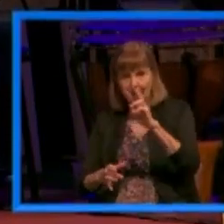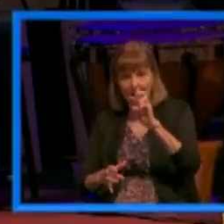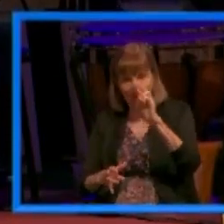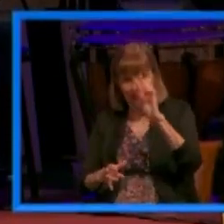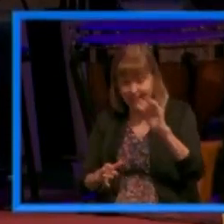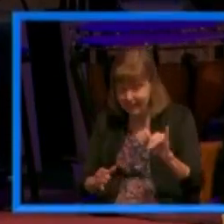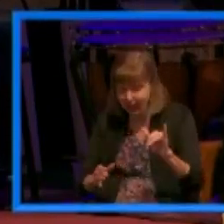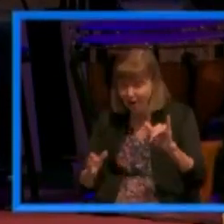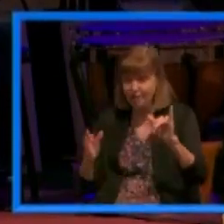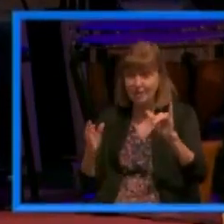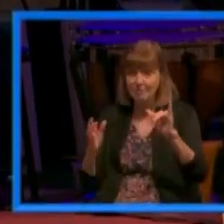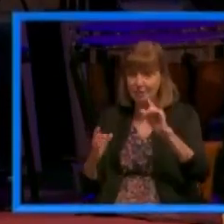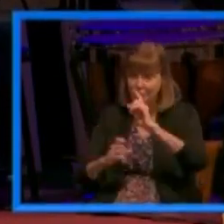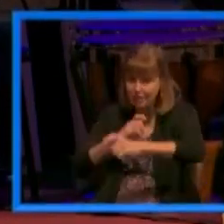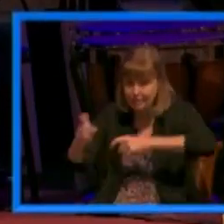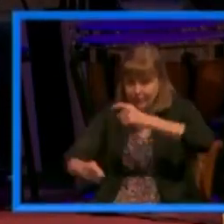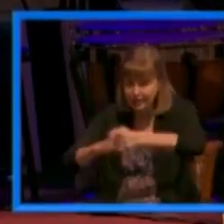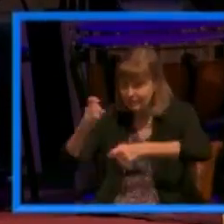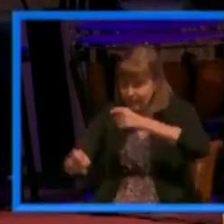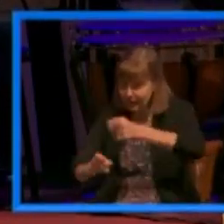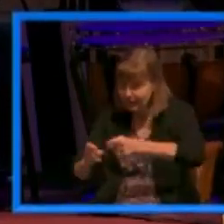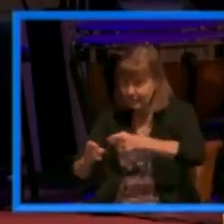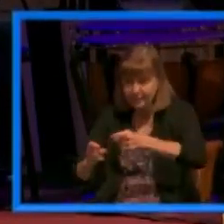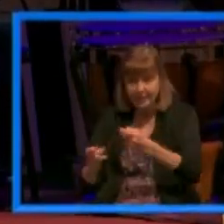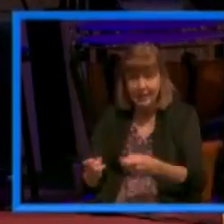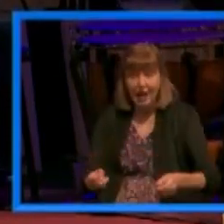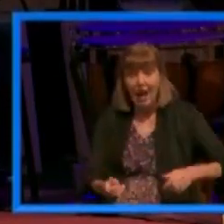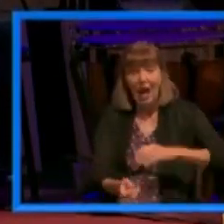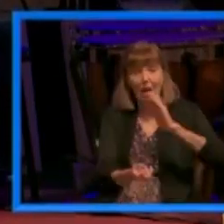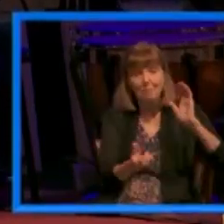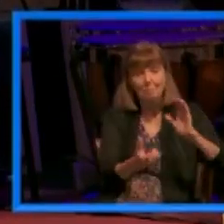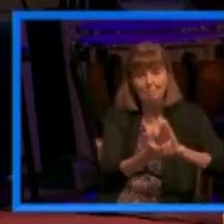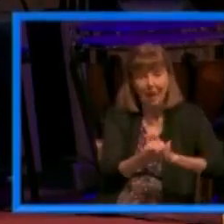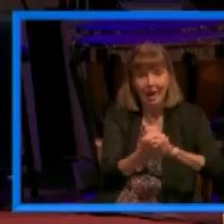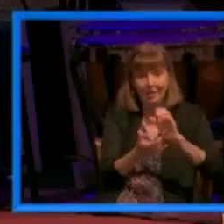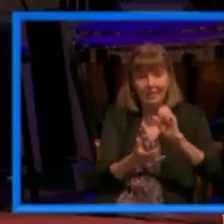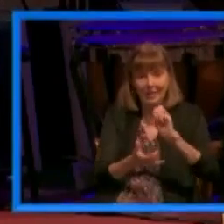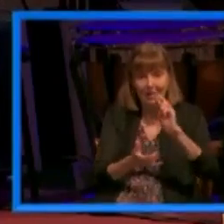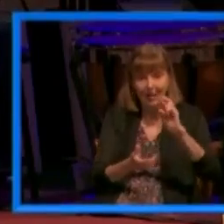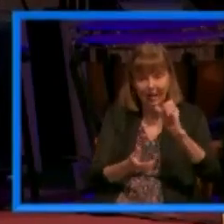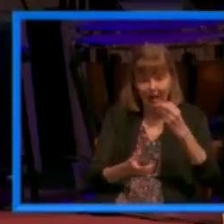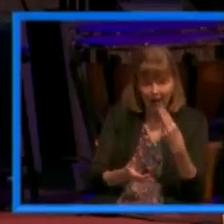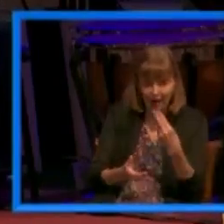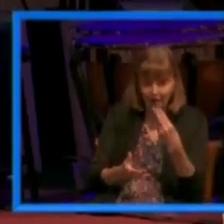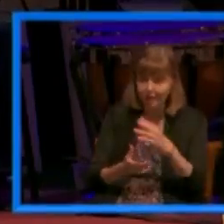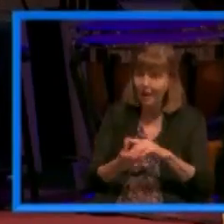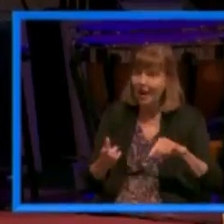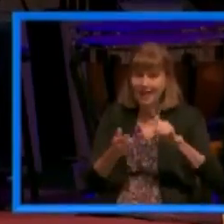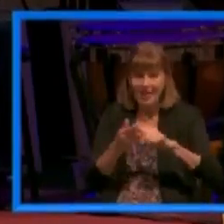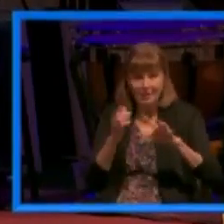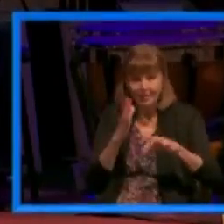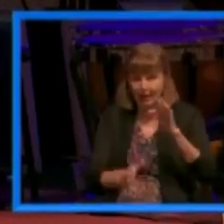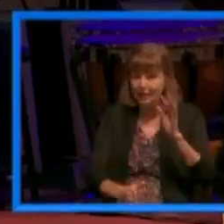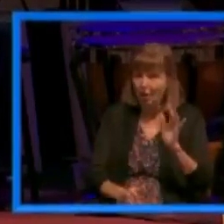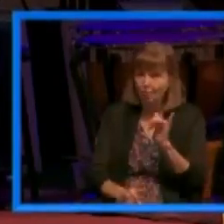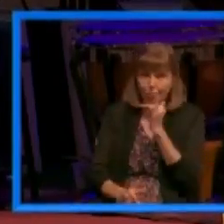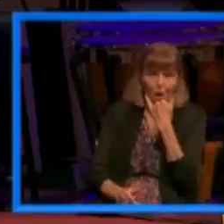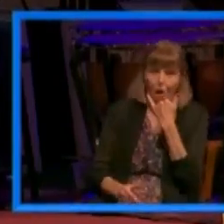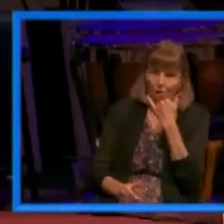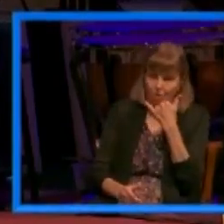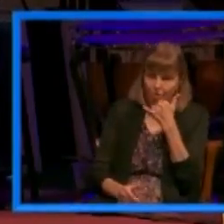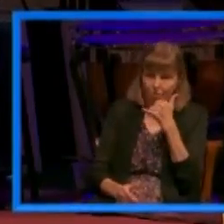the Lord rescues Sarah out of Pharaoh. He brings her back to Abraham. They leave Egypt, and in chapter 13 and 14,